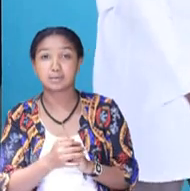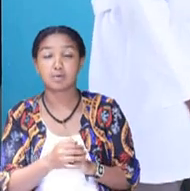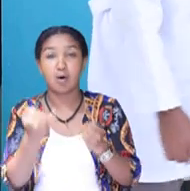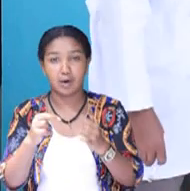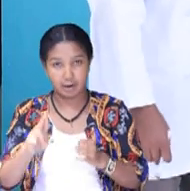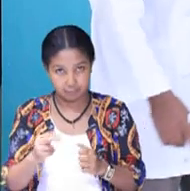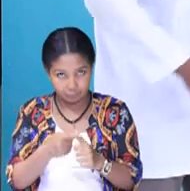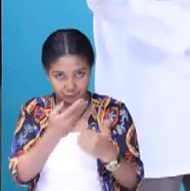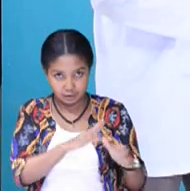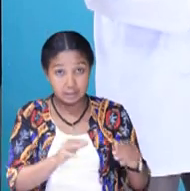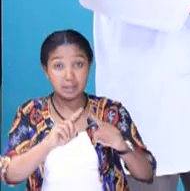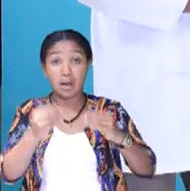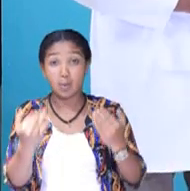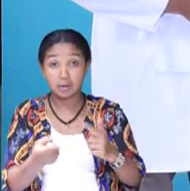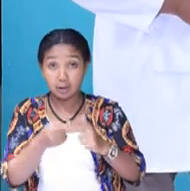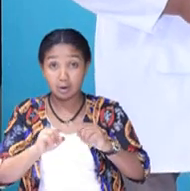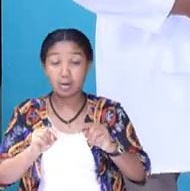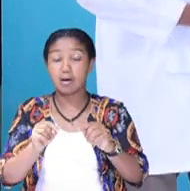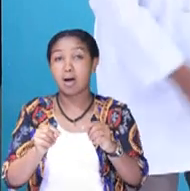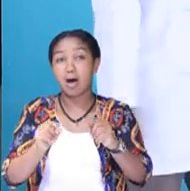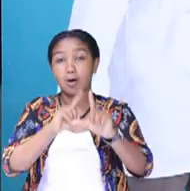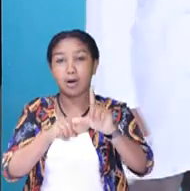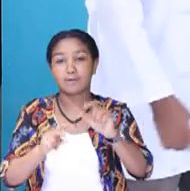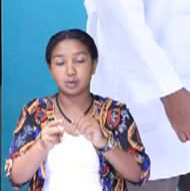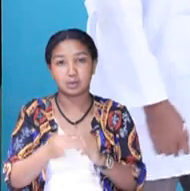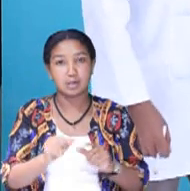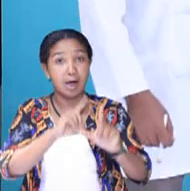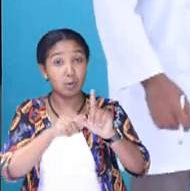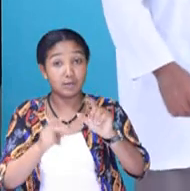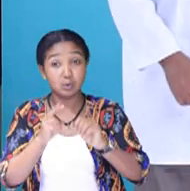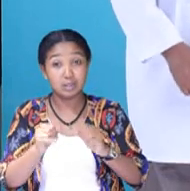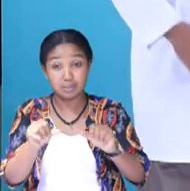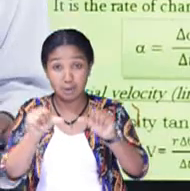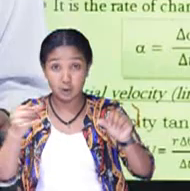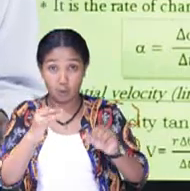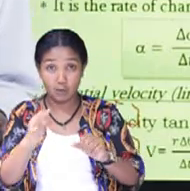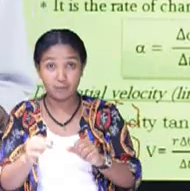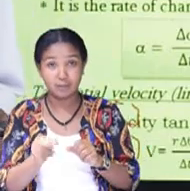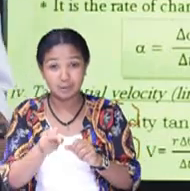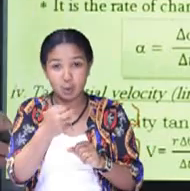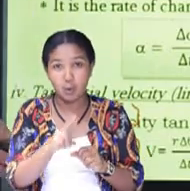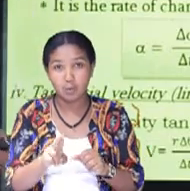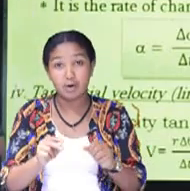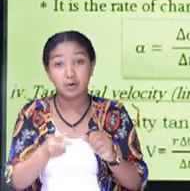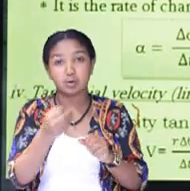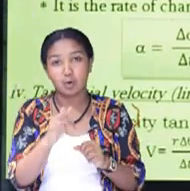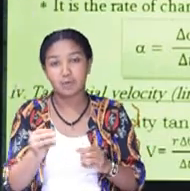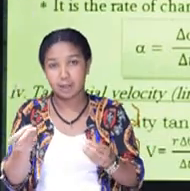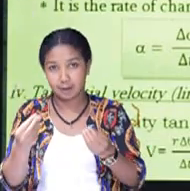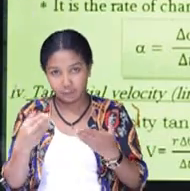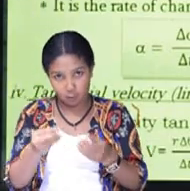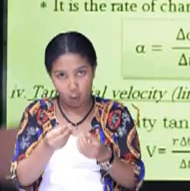over radius r. But now let's see about angular velocity. Well, angular velocity is the measure of speed or velocity of a